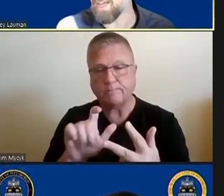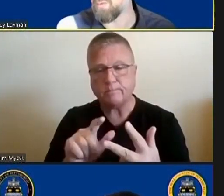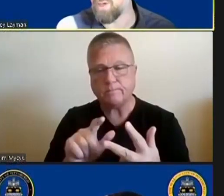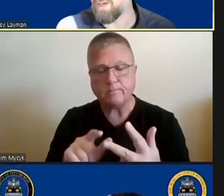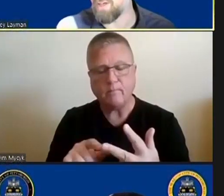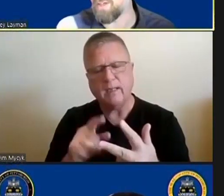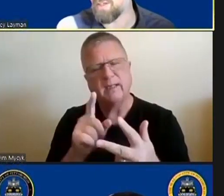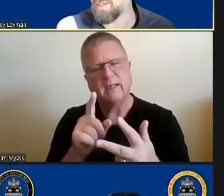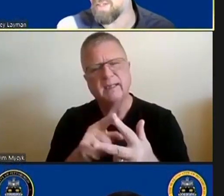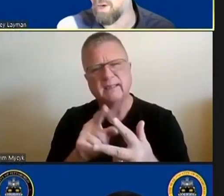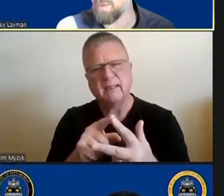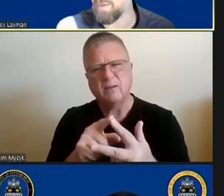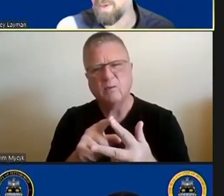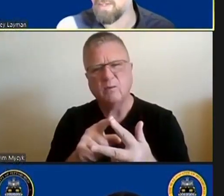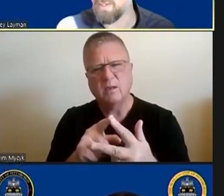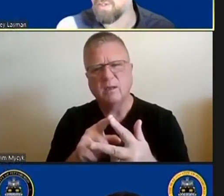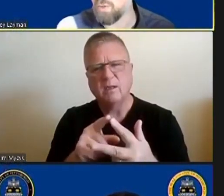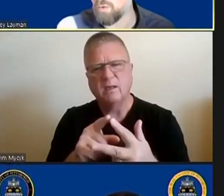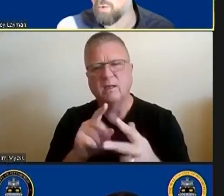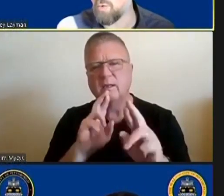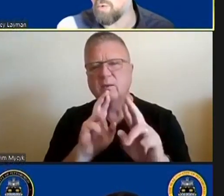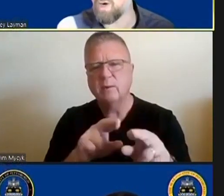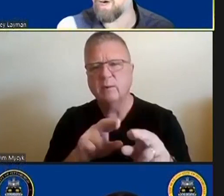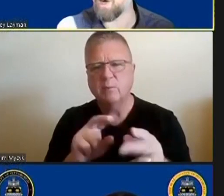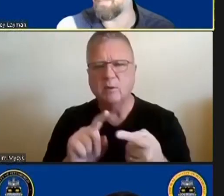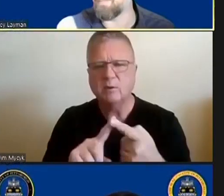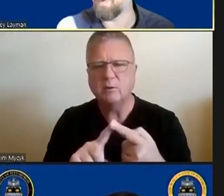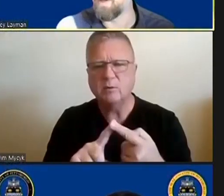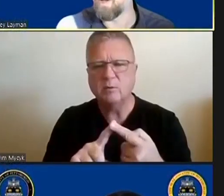second one is a response to